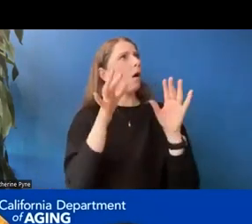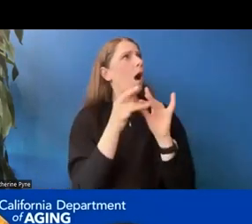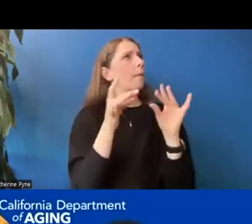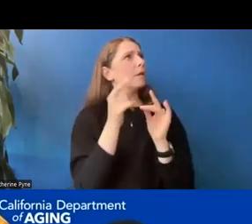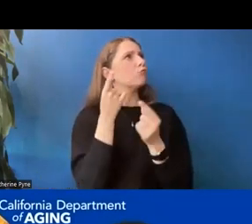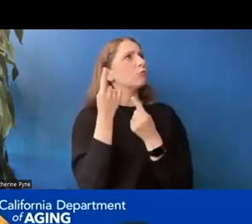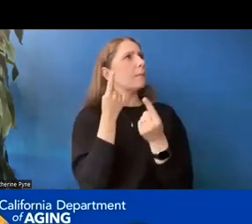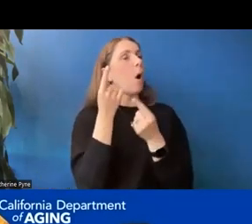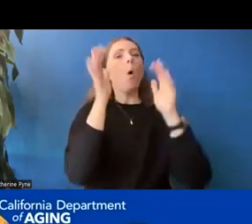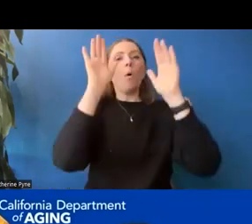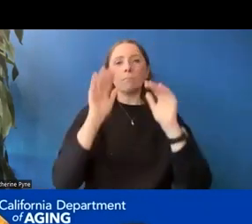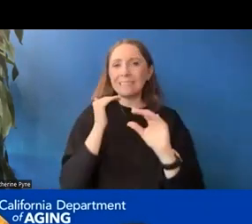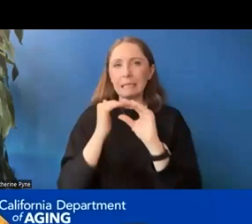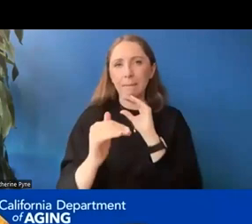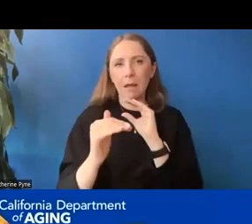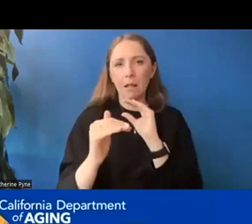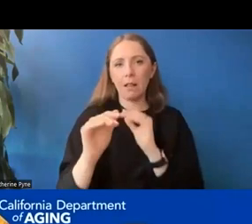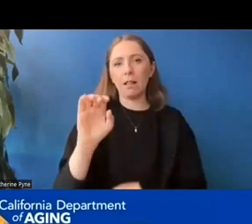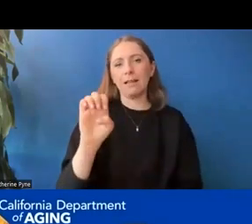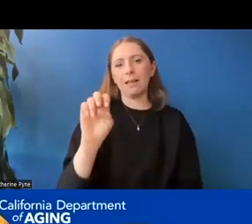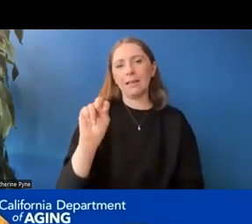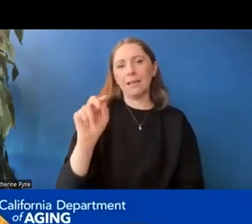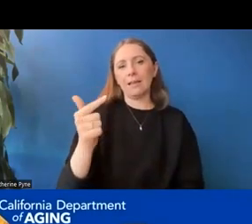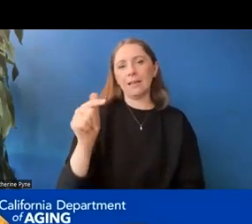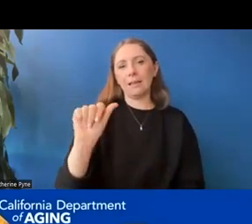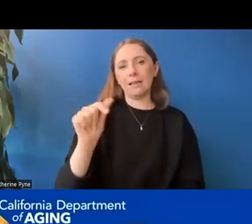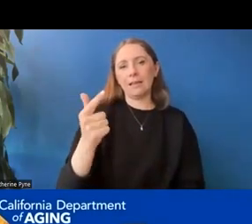us at engage,